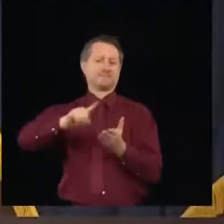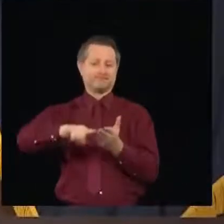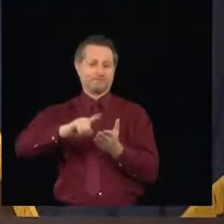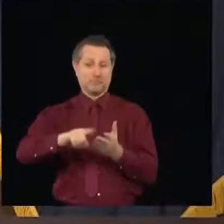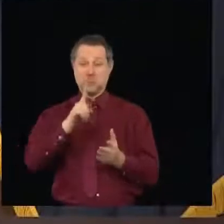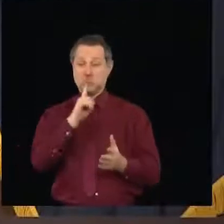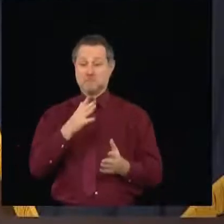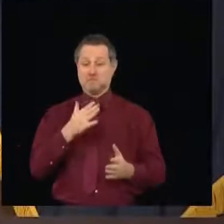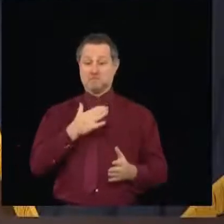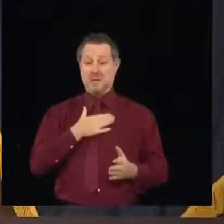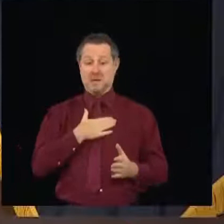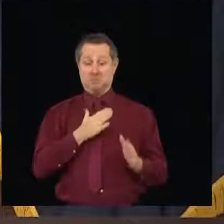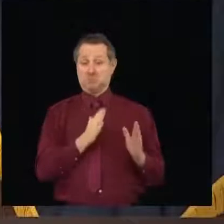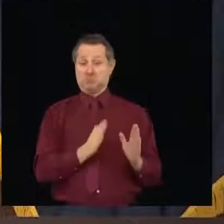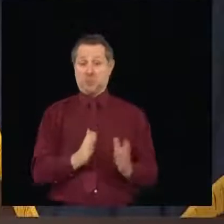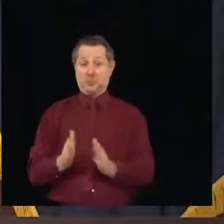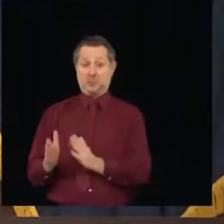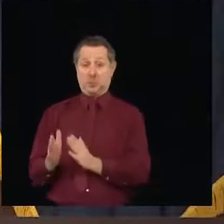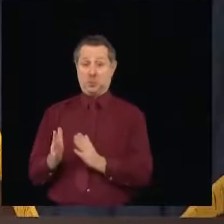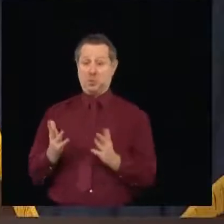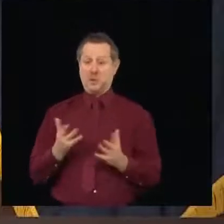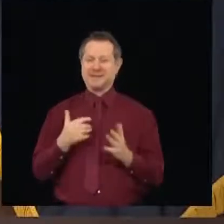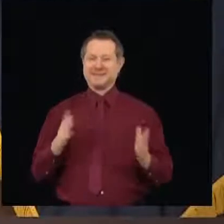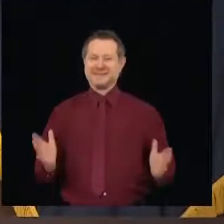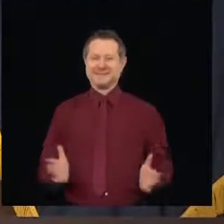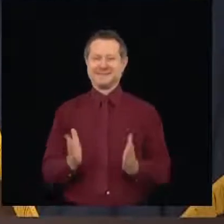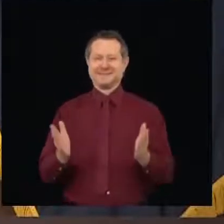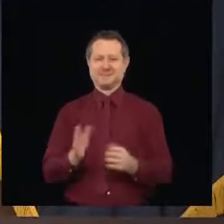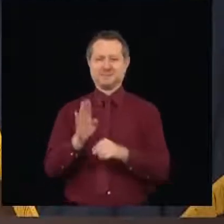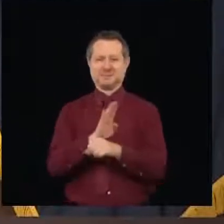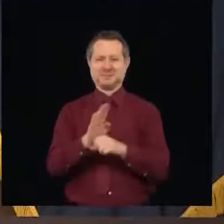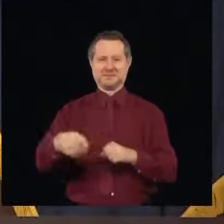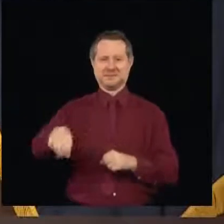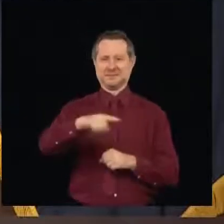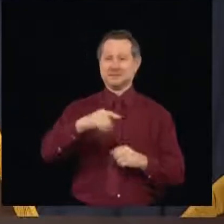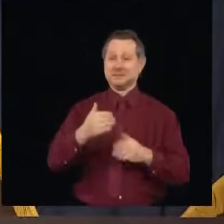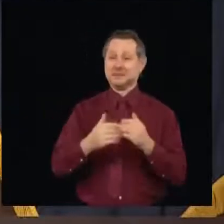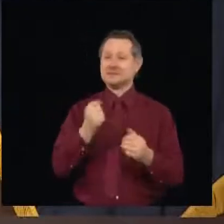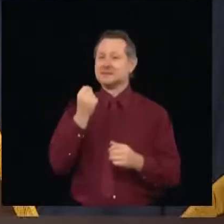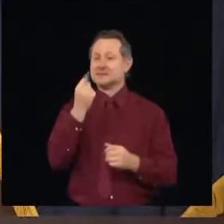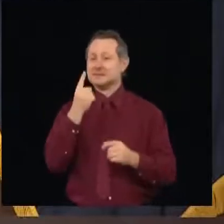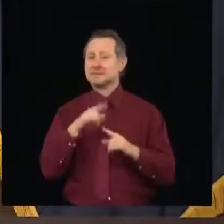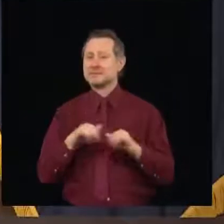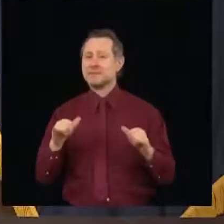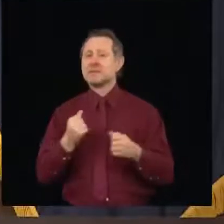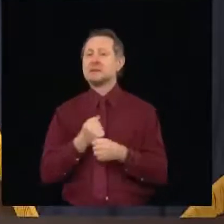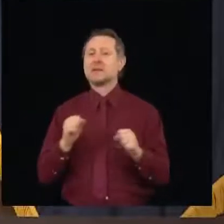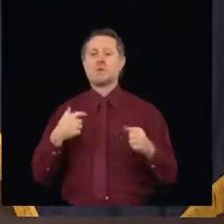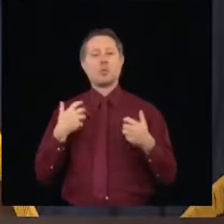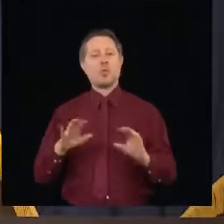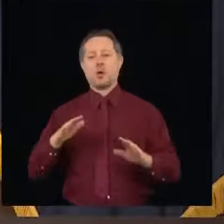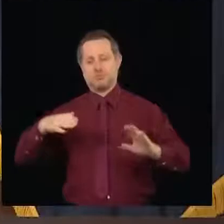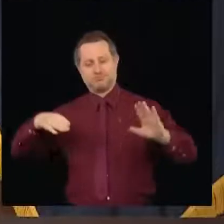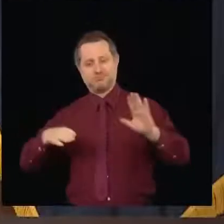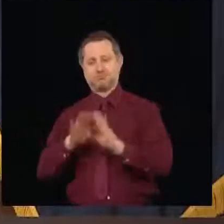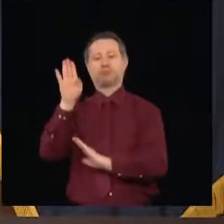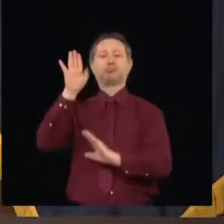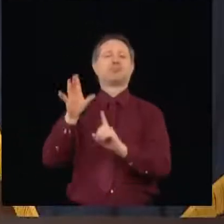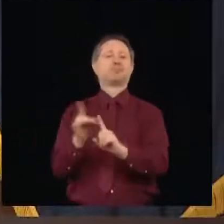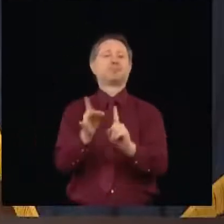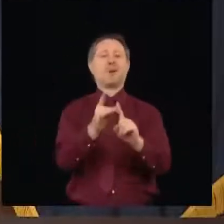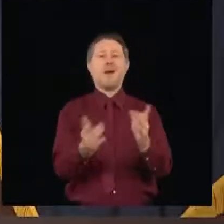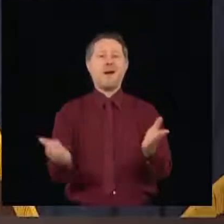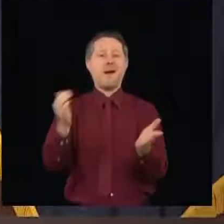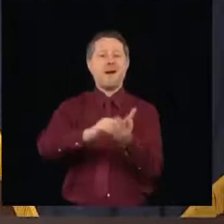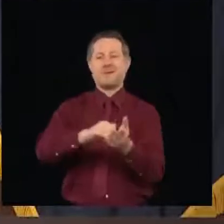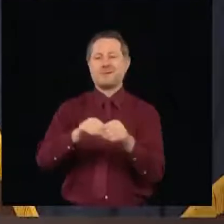is increase economic activity as much as you can without spiking the infection rate, right?